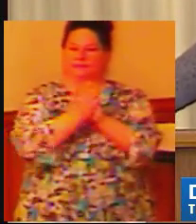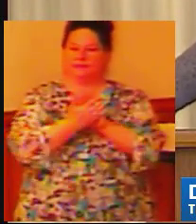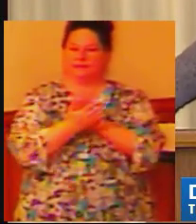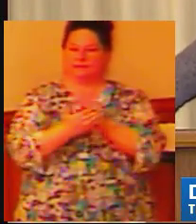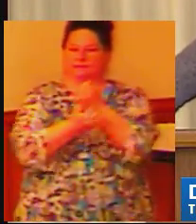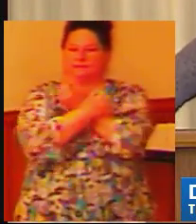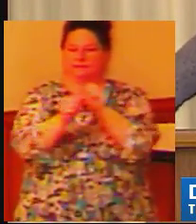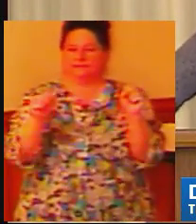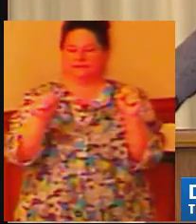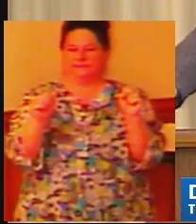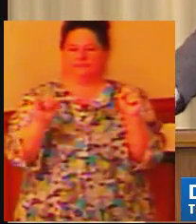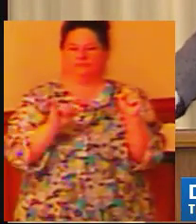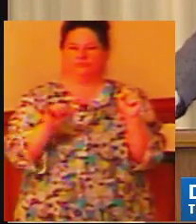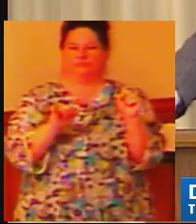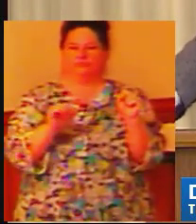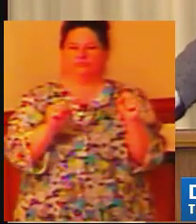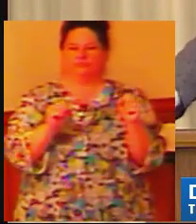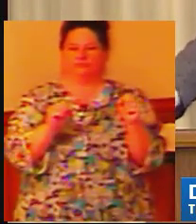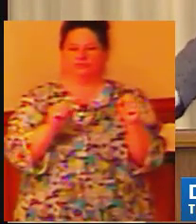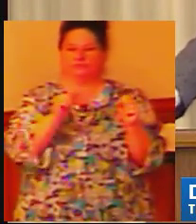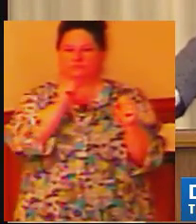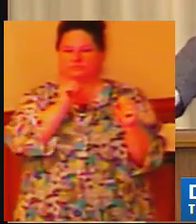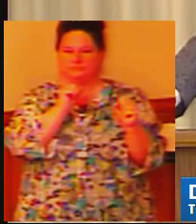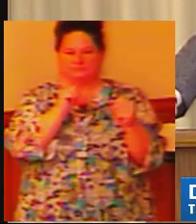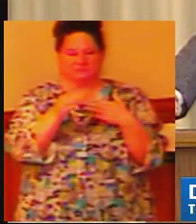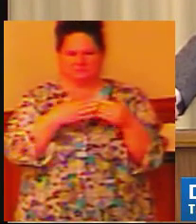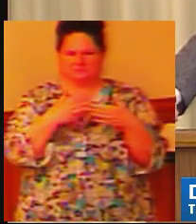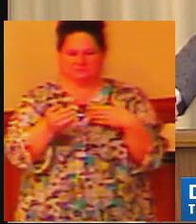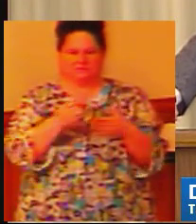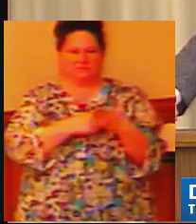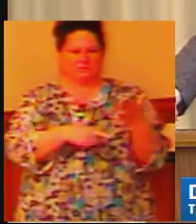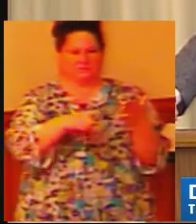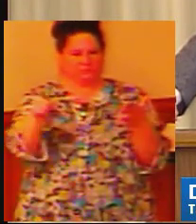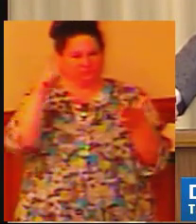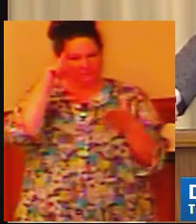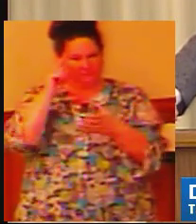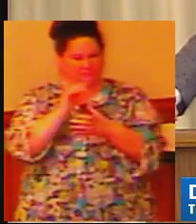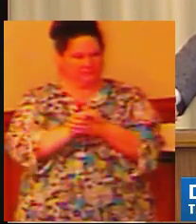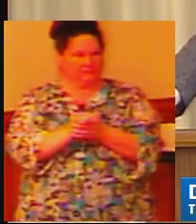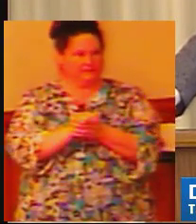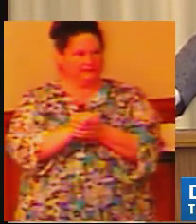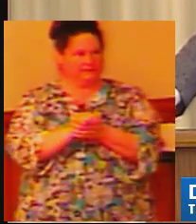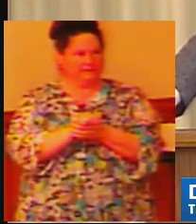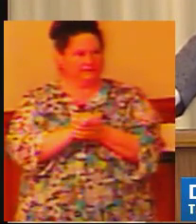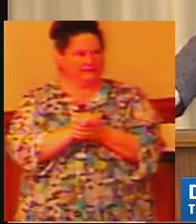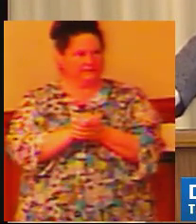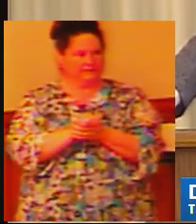saved. So it really doesn't matter what you believe